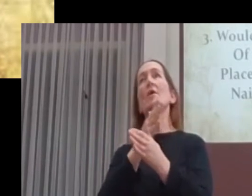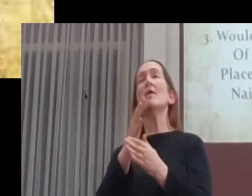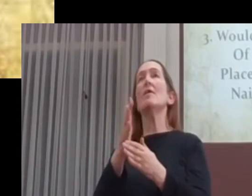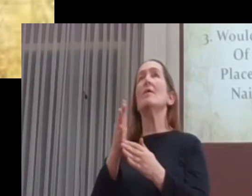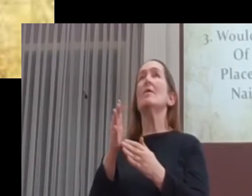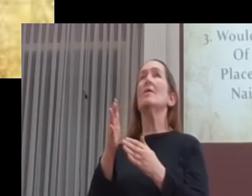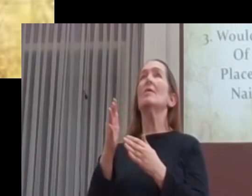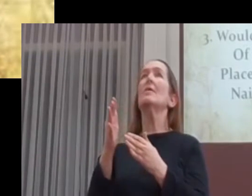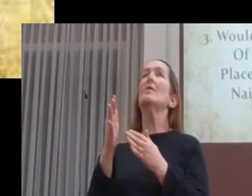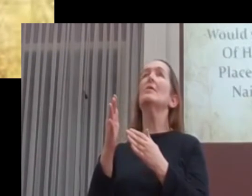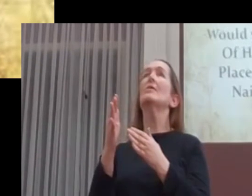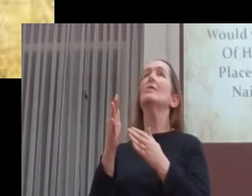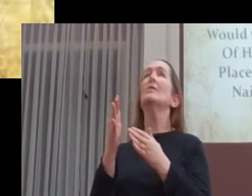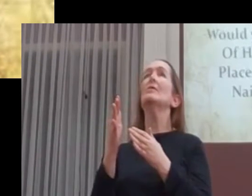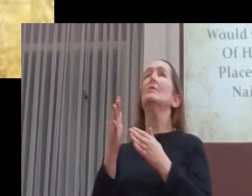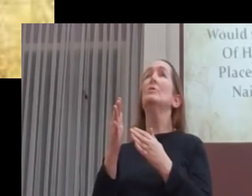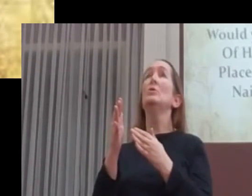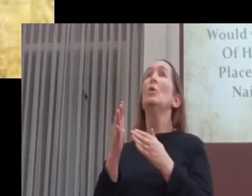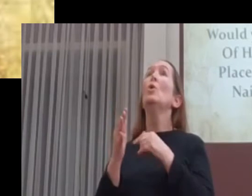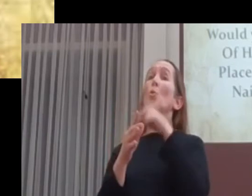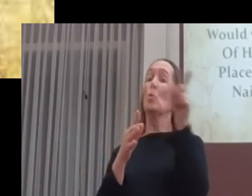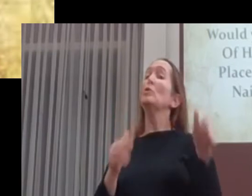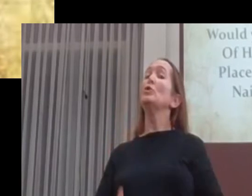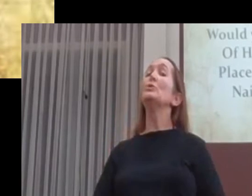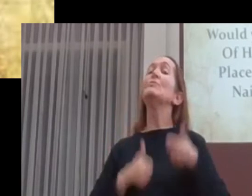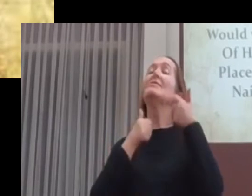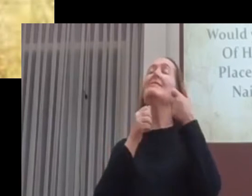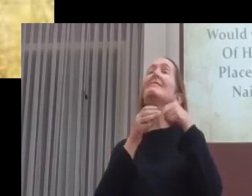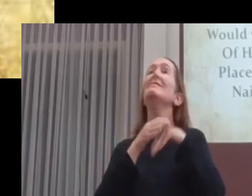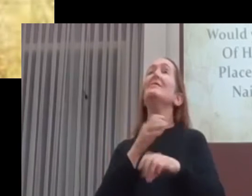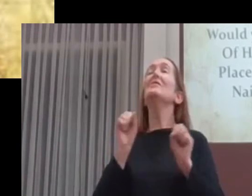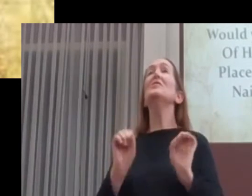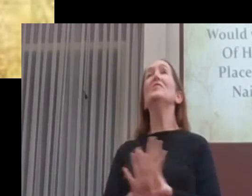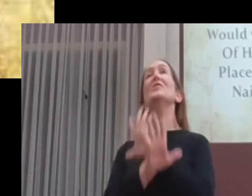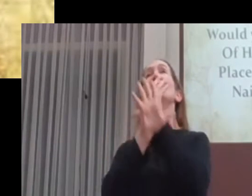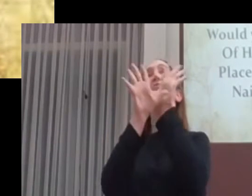Place your hand in the nail's